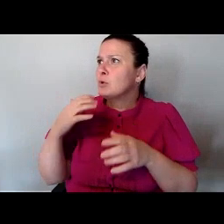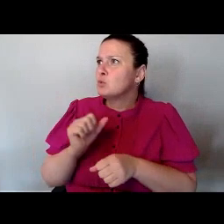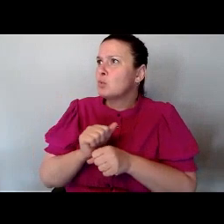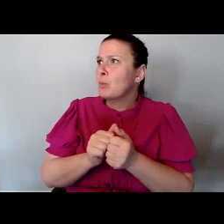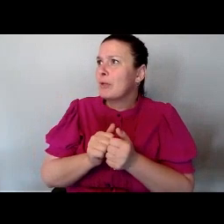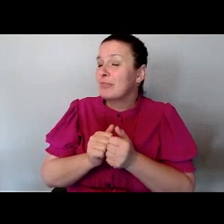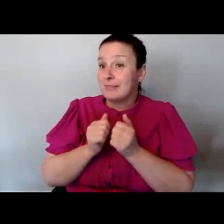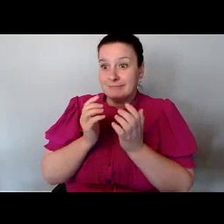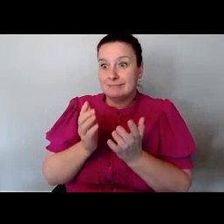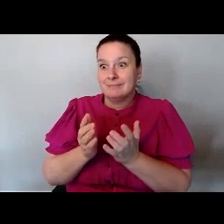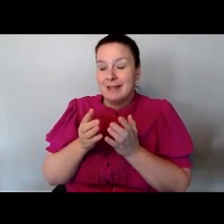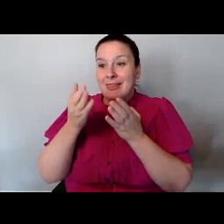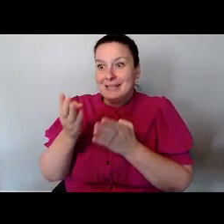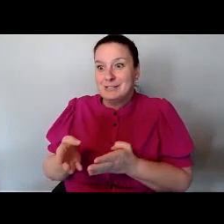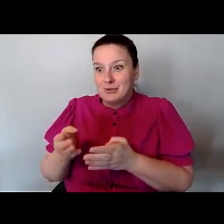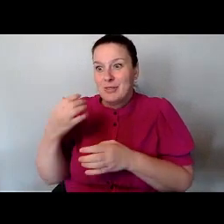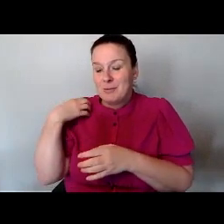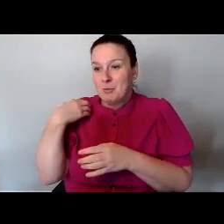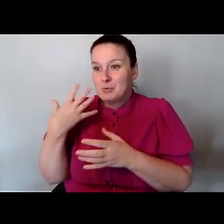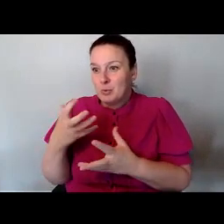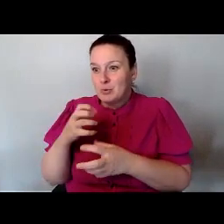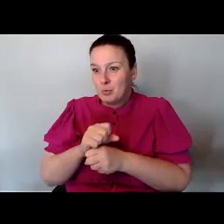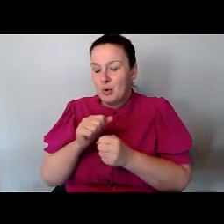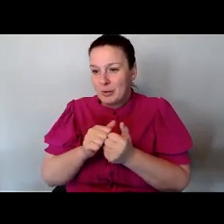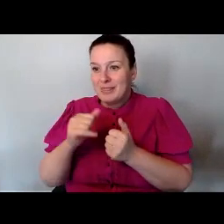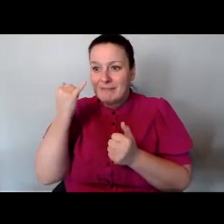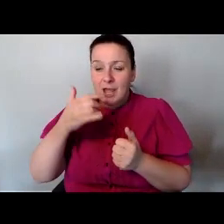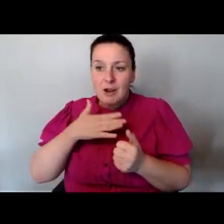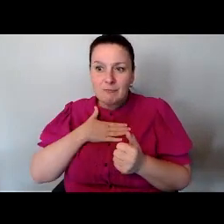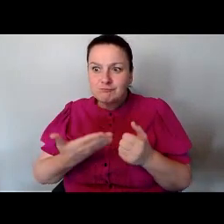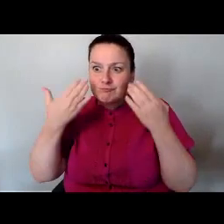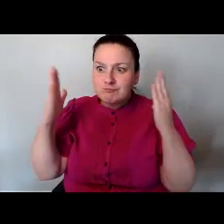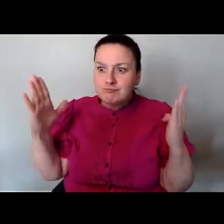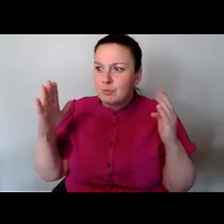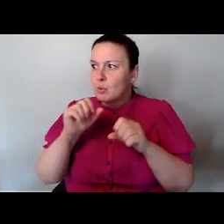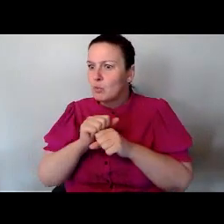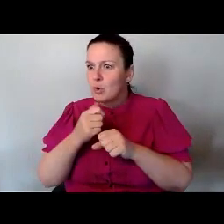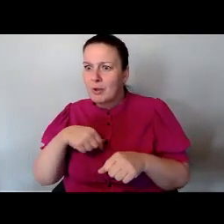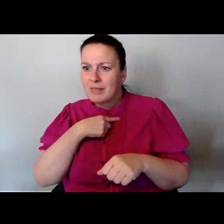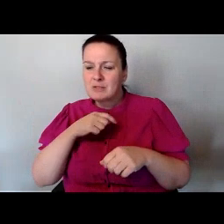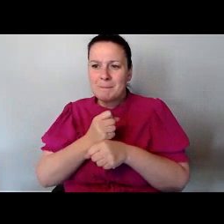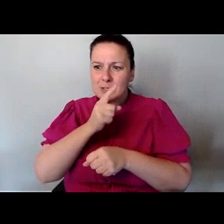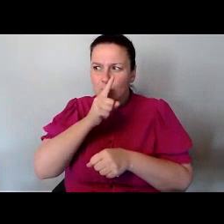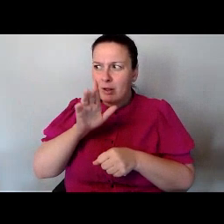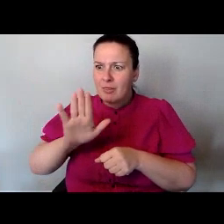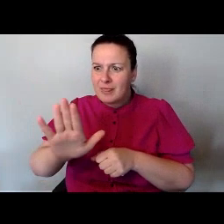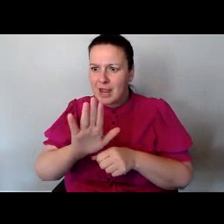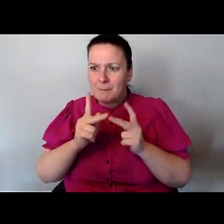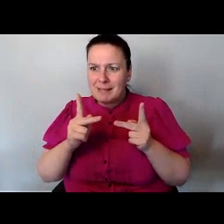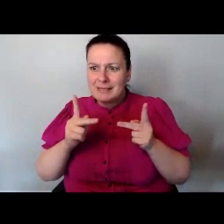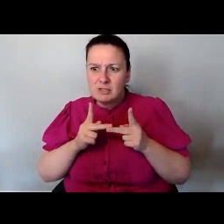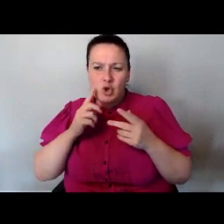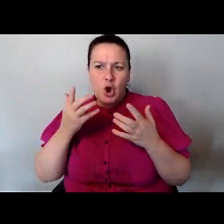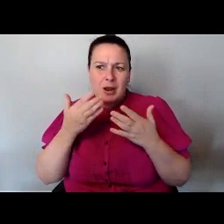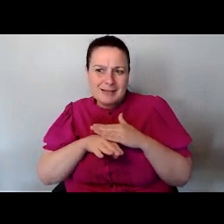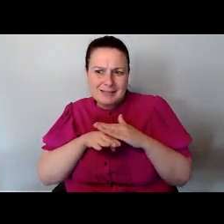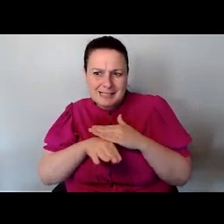that we want to work with. These are the employers, if they're working with us on making sure that our place is accessible, making sure